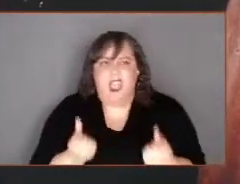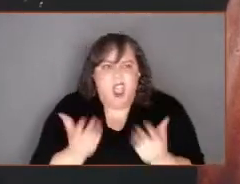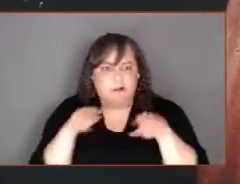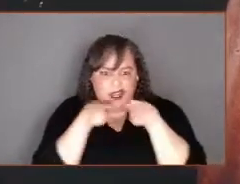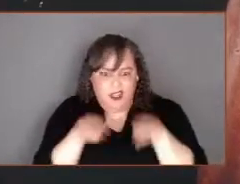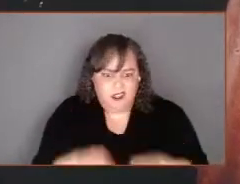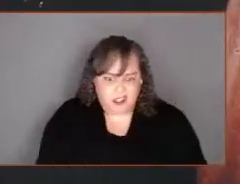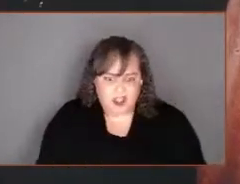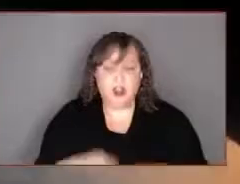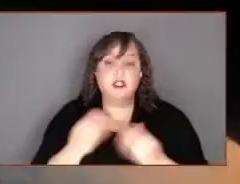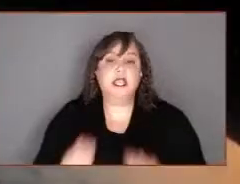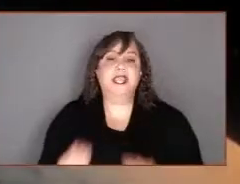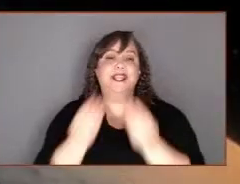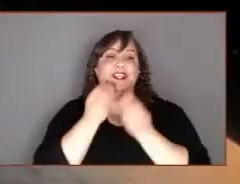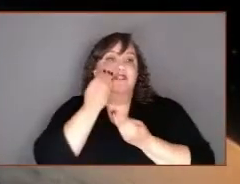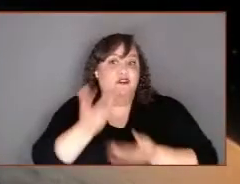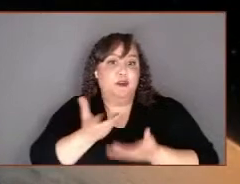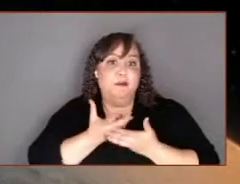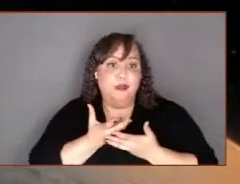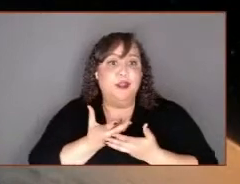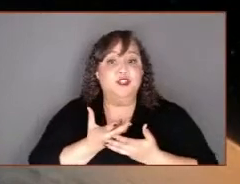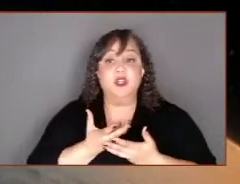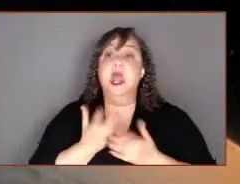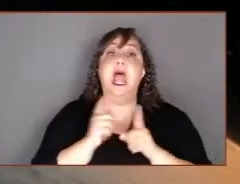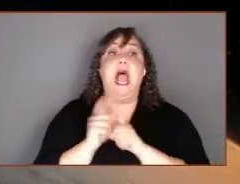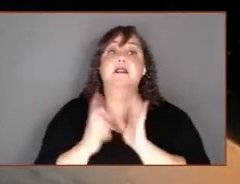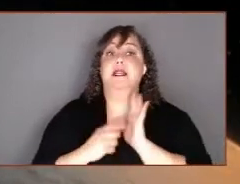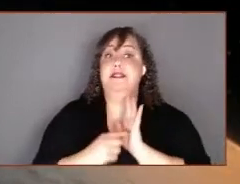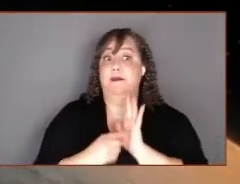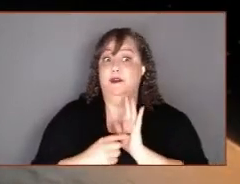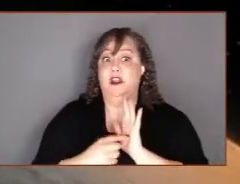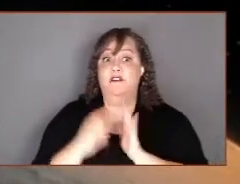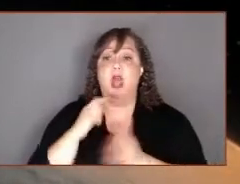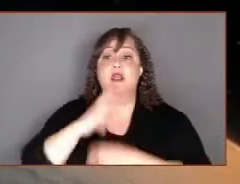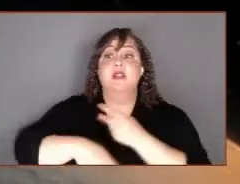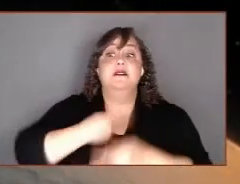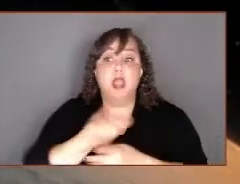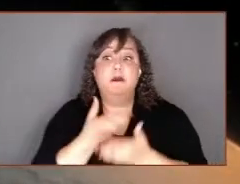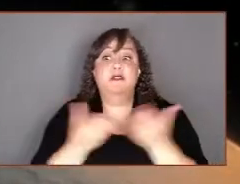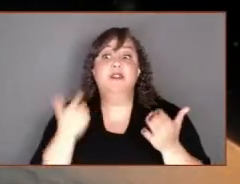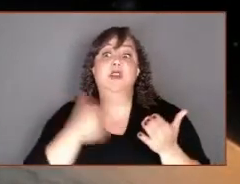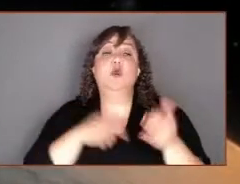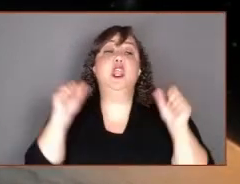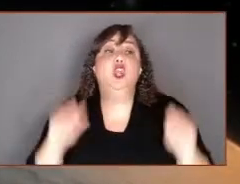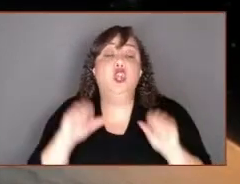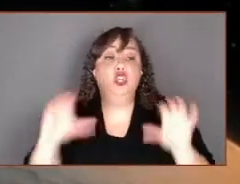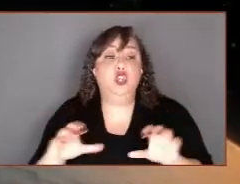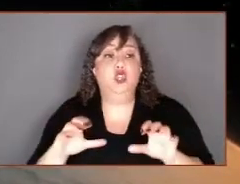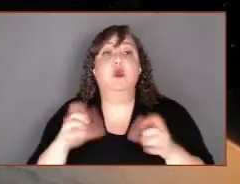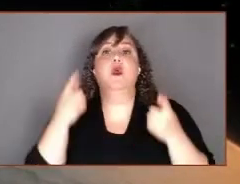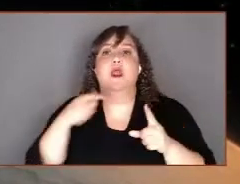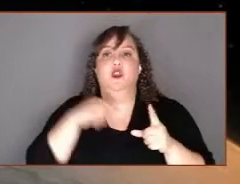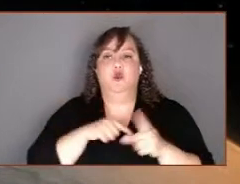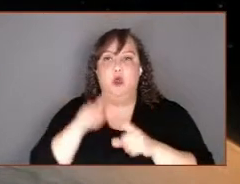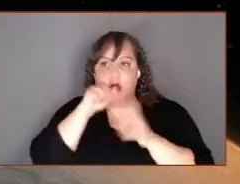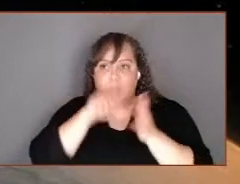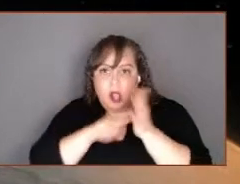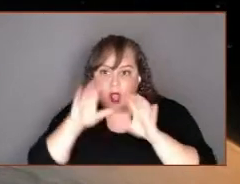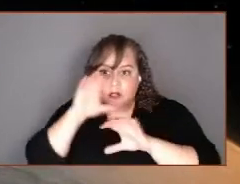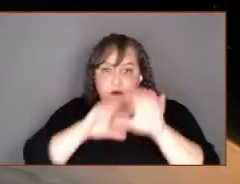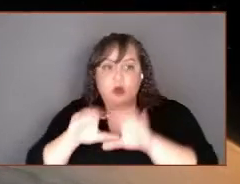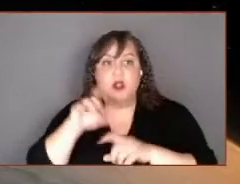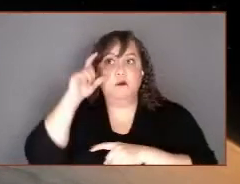give us that information back as a demonstration of the kind of thing we could do as we're exploring Moon in Artemis. Mm-hmm. And then they need